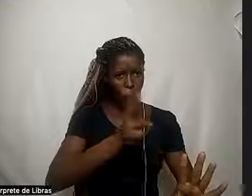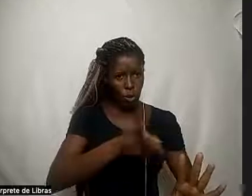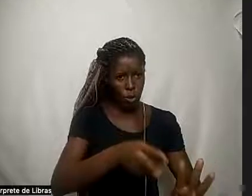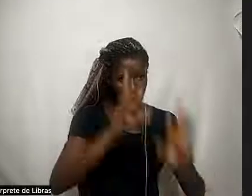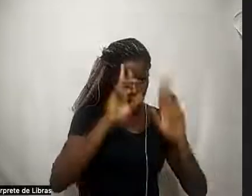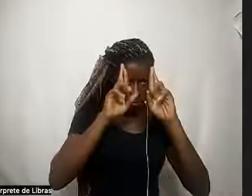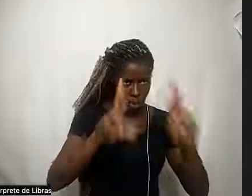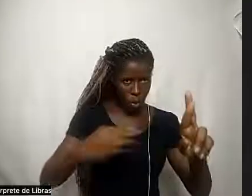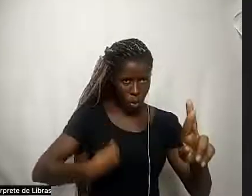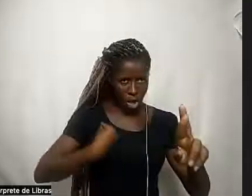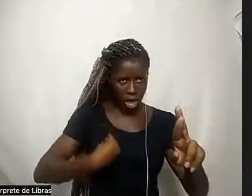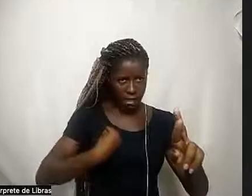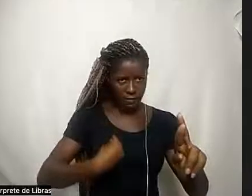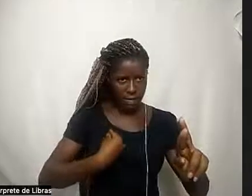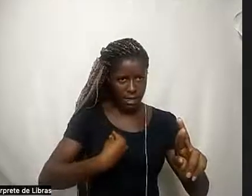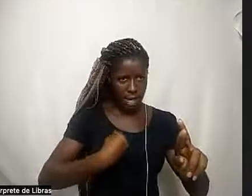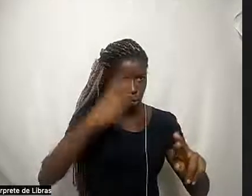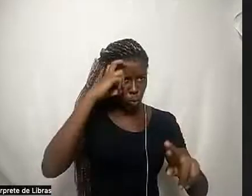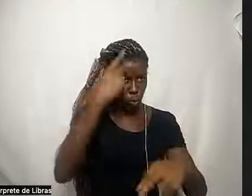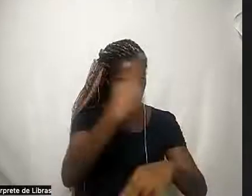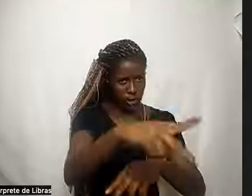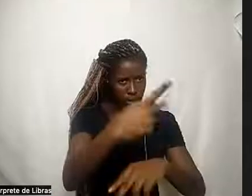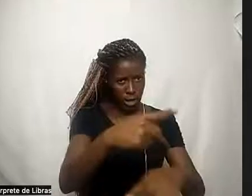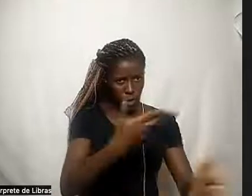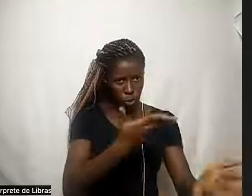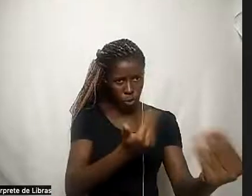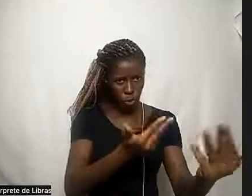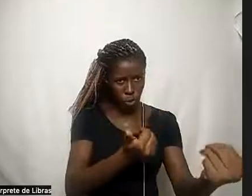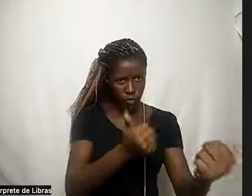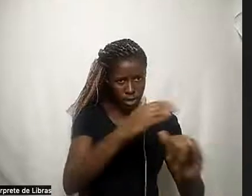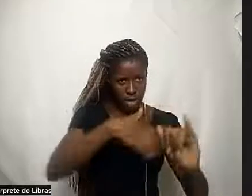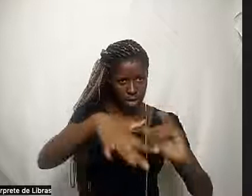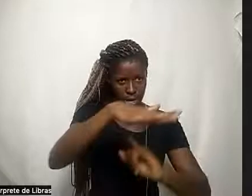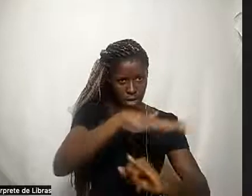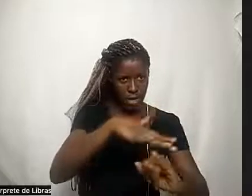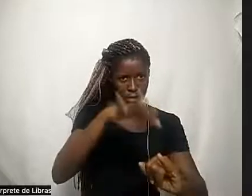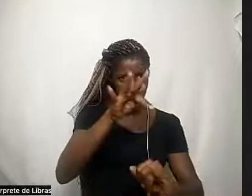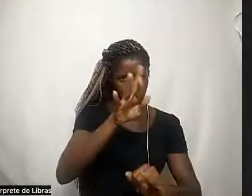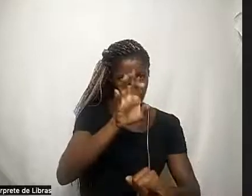the organic life of the collective Jovem Mar Noronha.